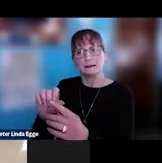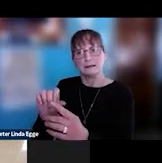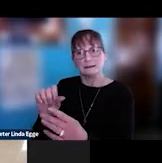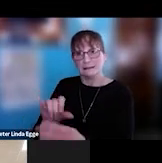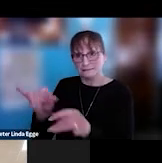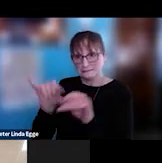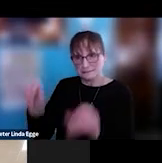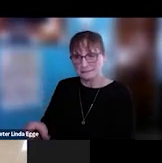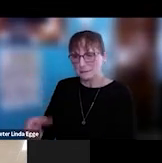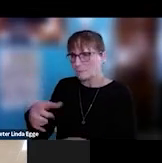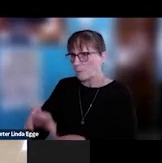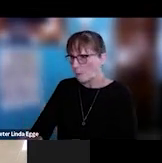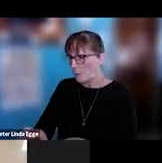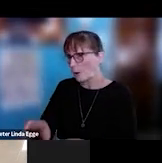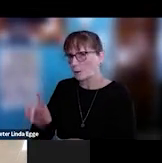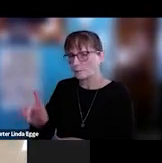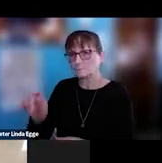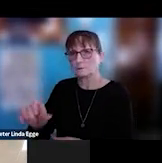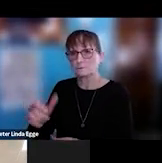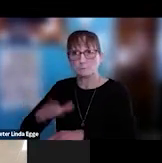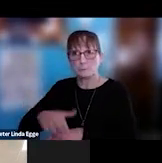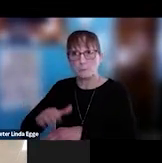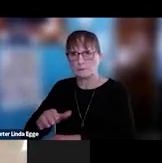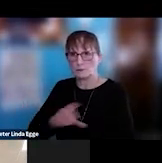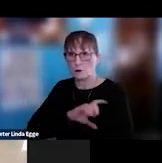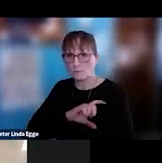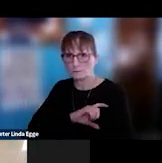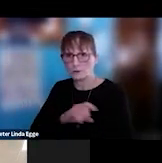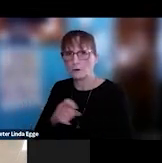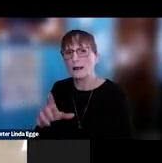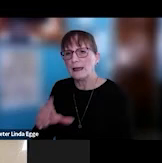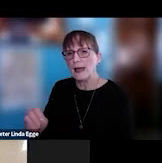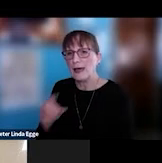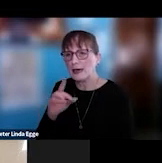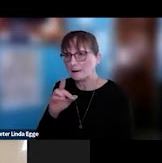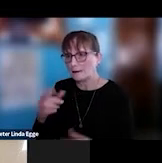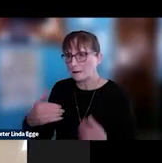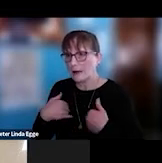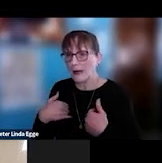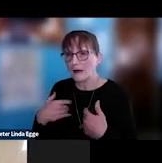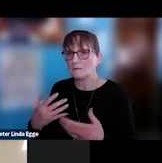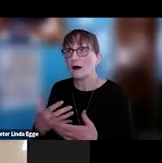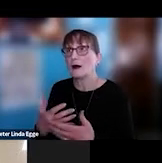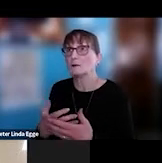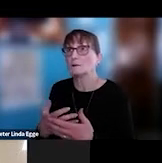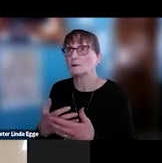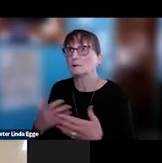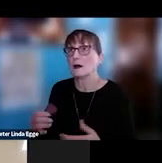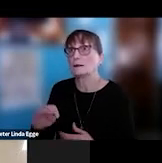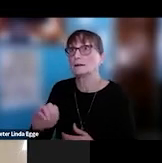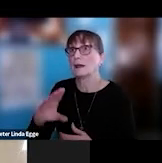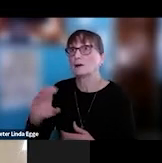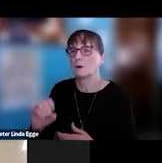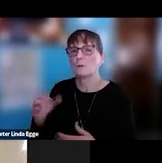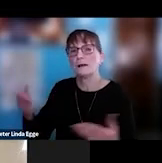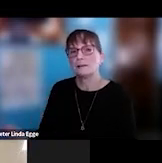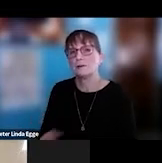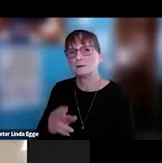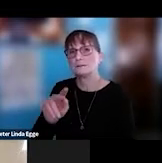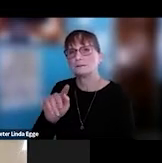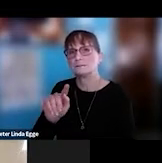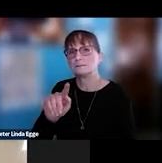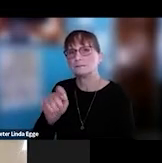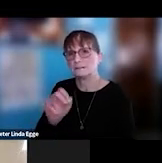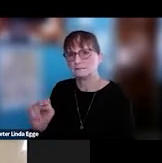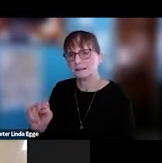DCS workers, or the probation officer. And we actually ended up having a spinoff of the ECHO we did here in Tennessee, where we